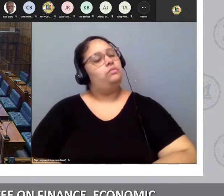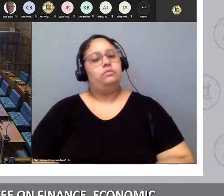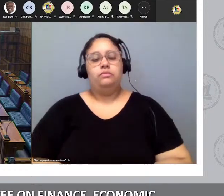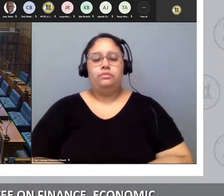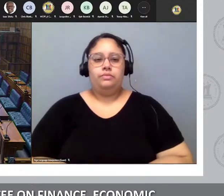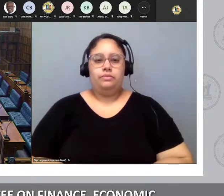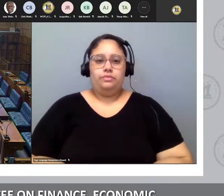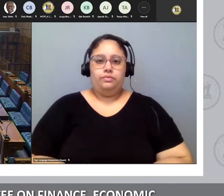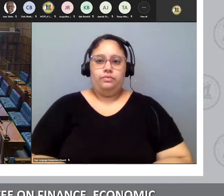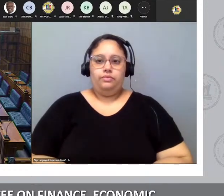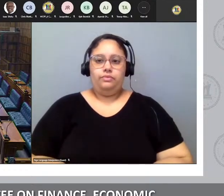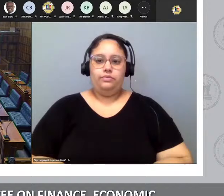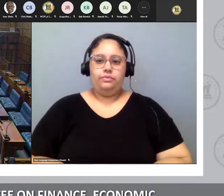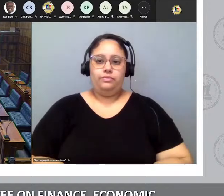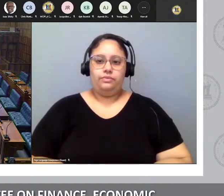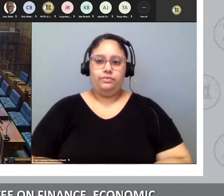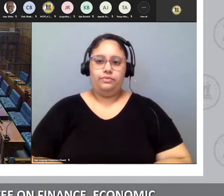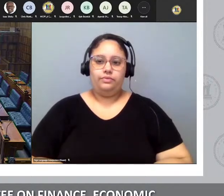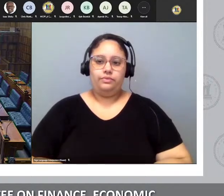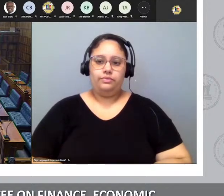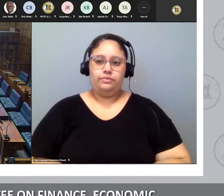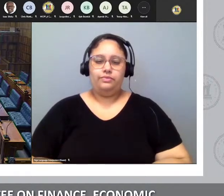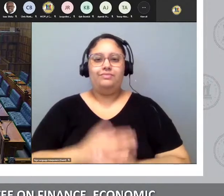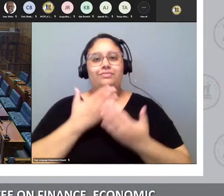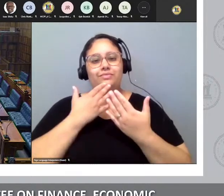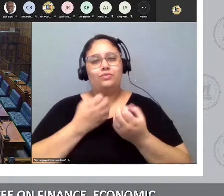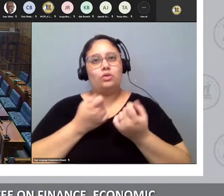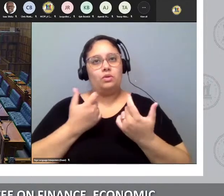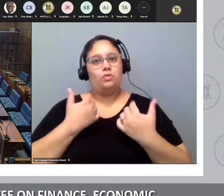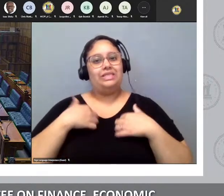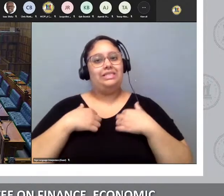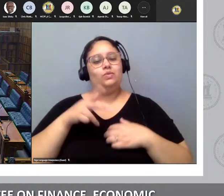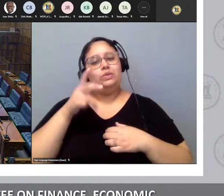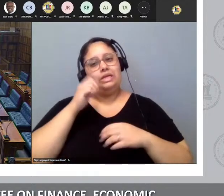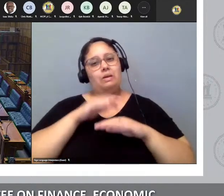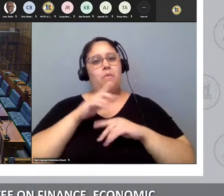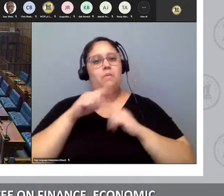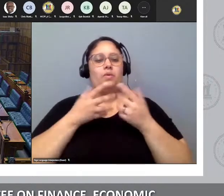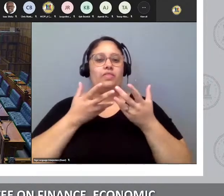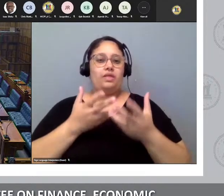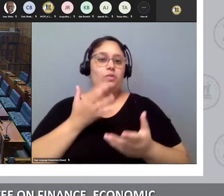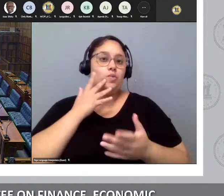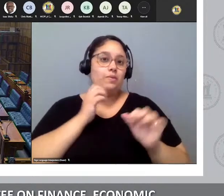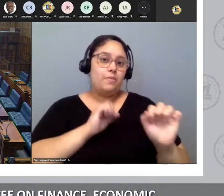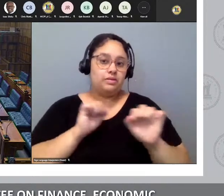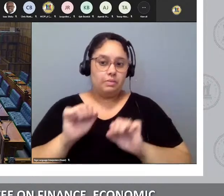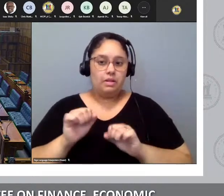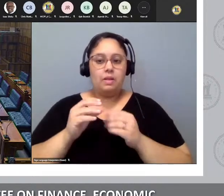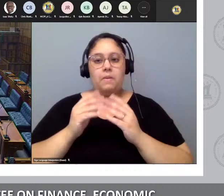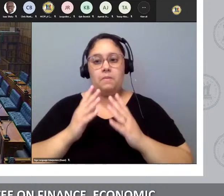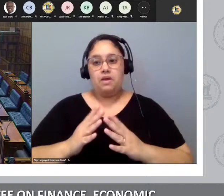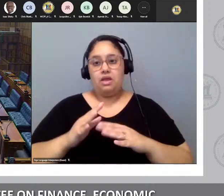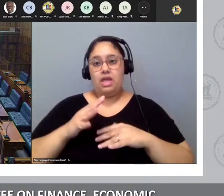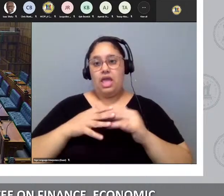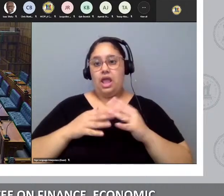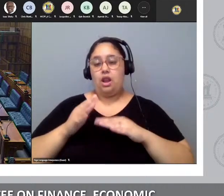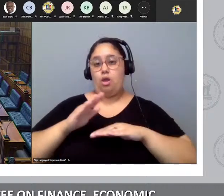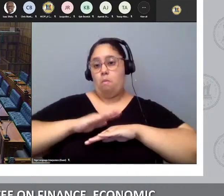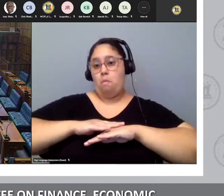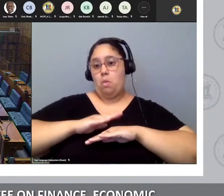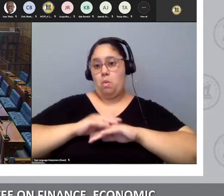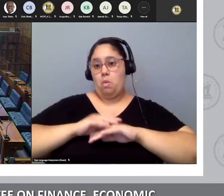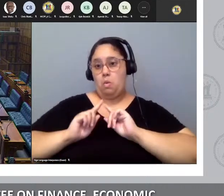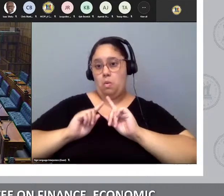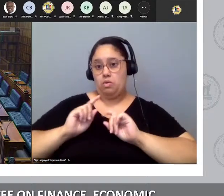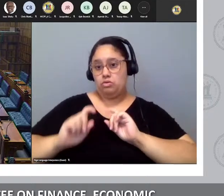you thank you very much um I think we are excited to hear more about that when possible um members are there any further